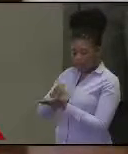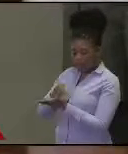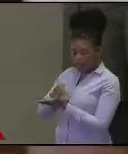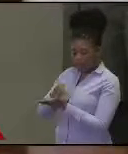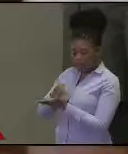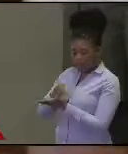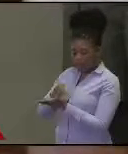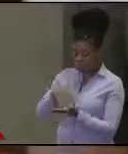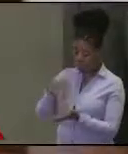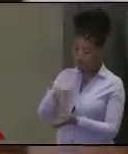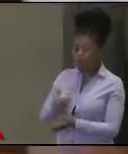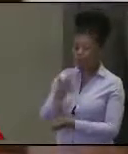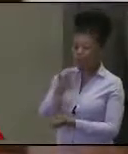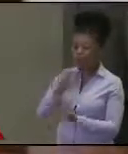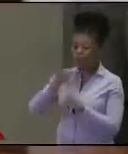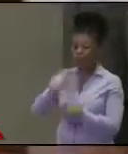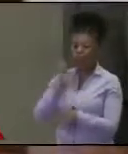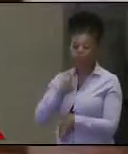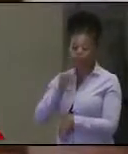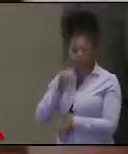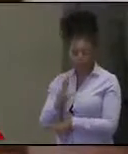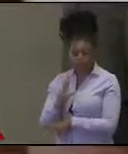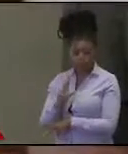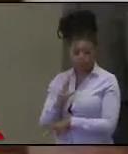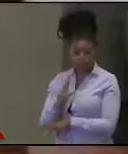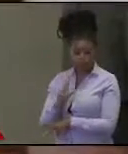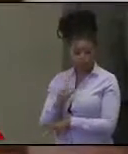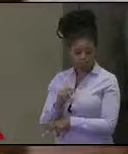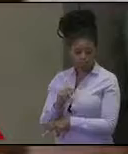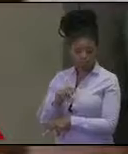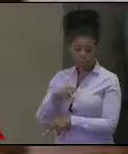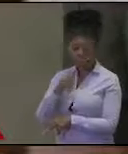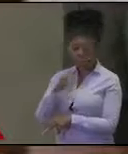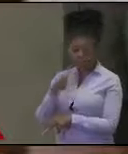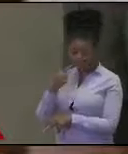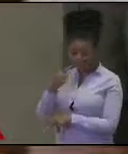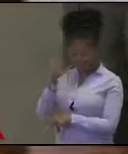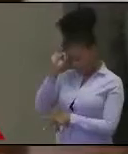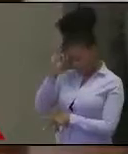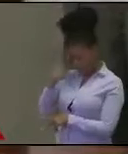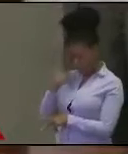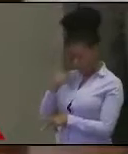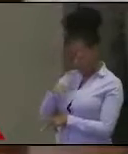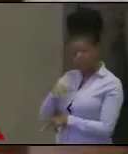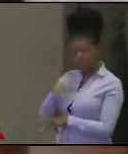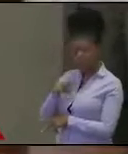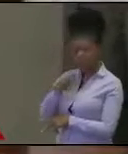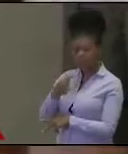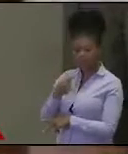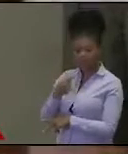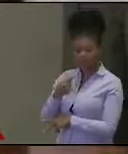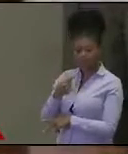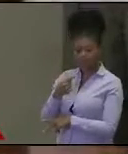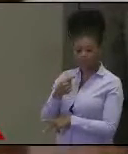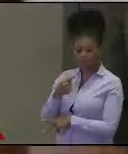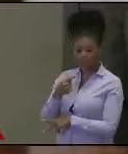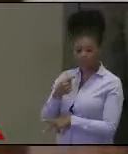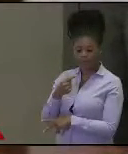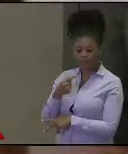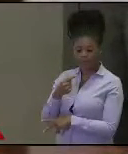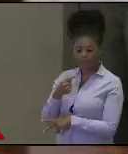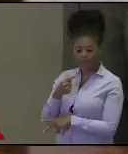ndilapha ndizofuna ubani uhlala apha atsho amapolisa ngenye imini baamane le ndawo sifaka kuzo azikho right